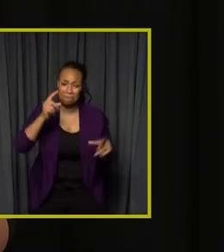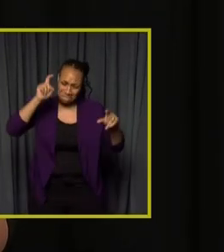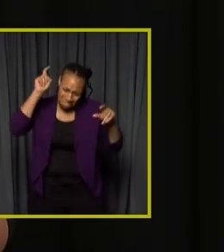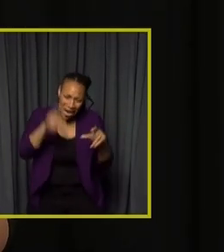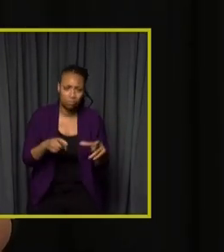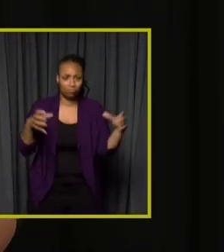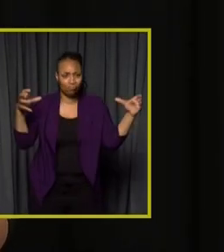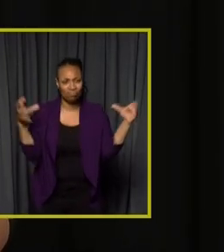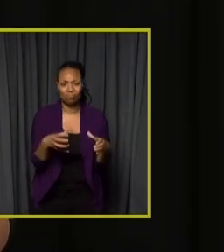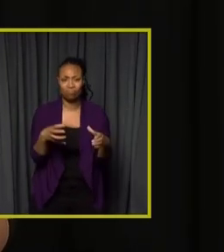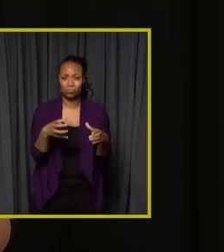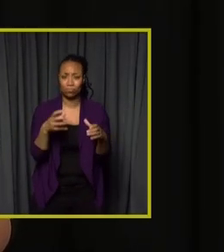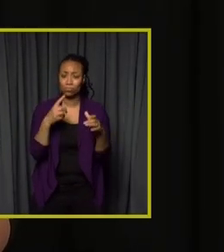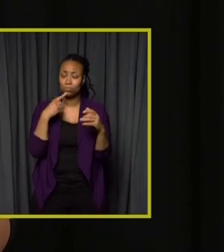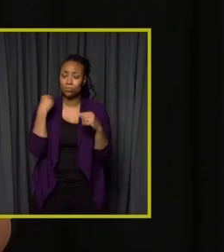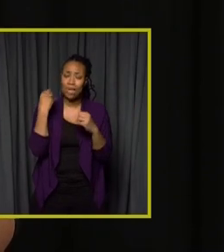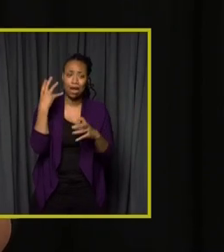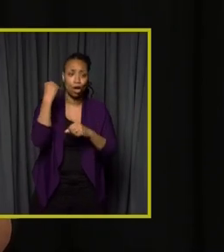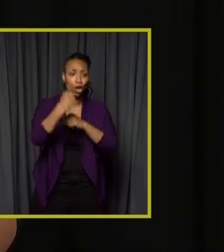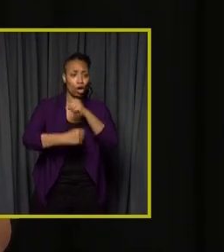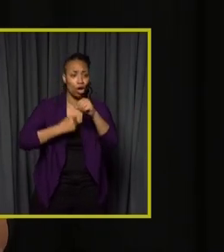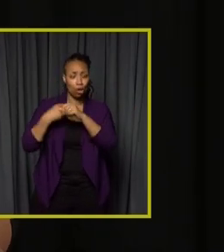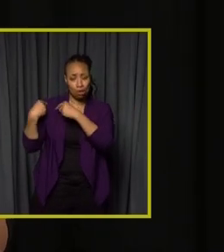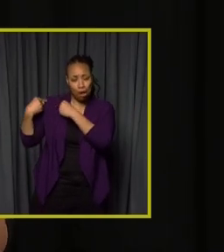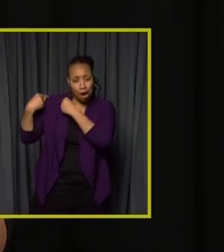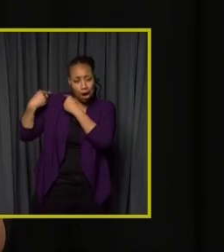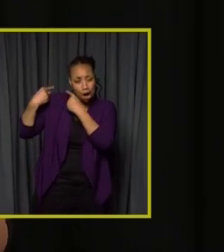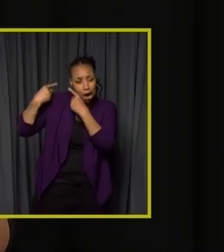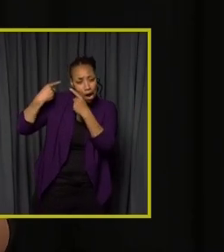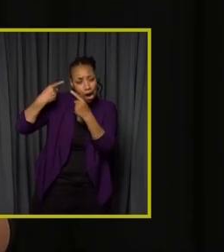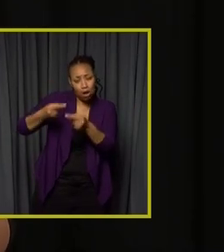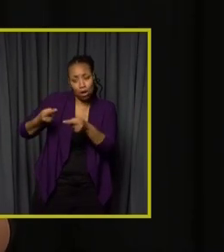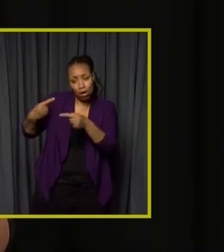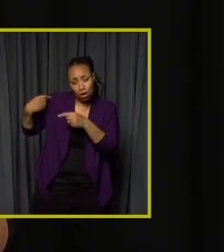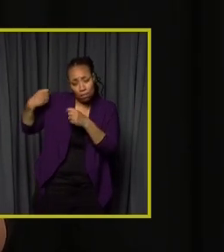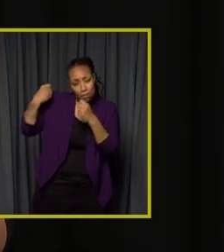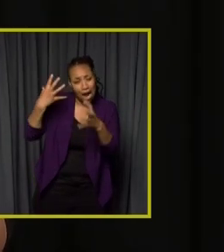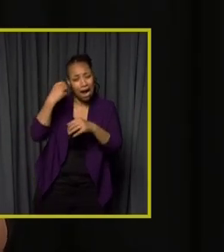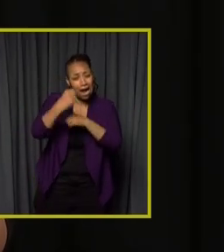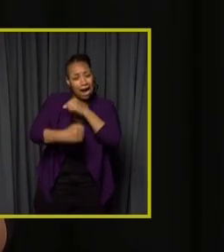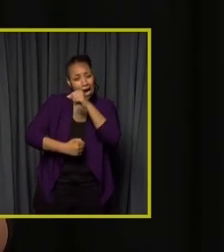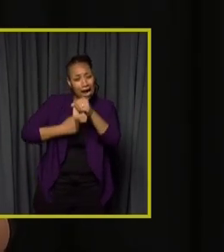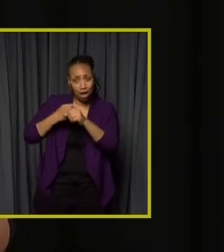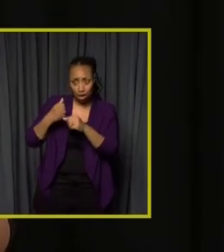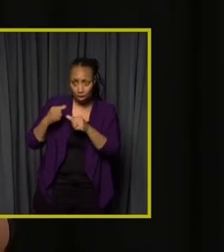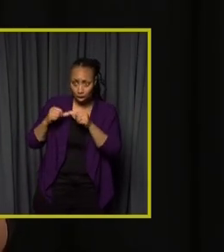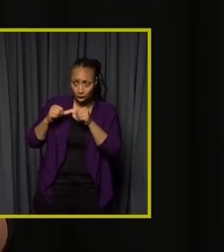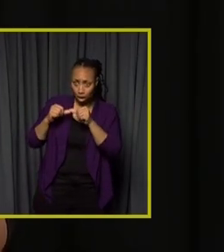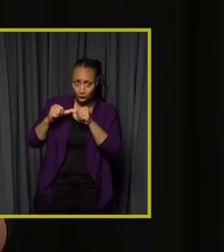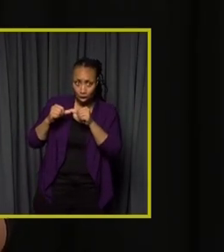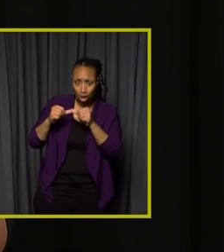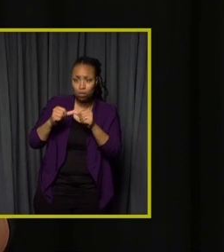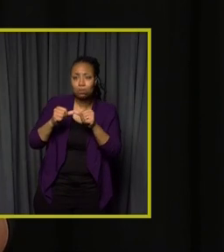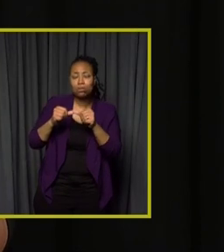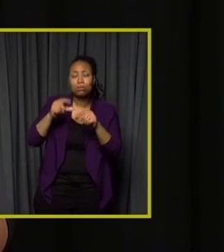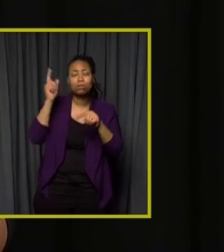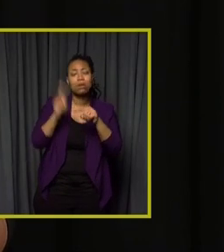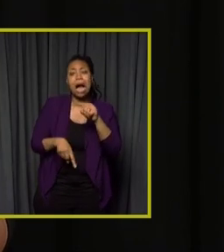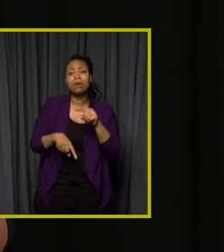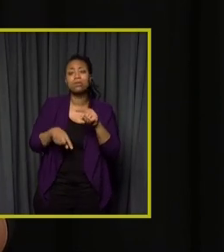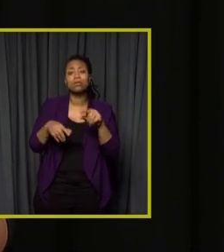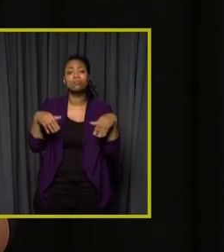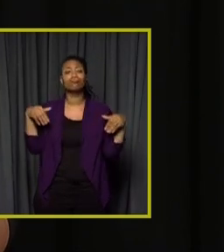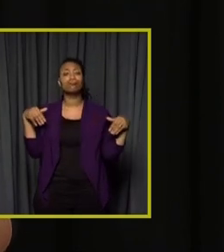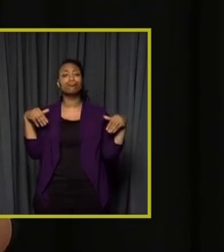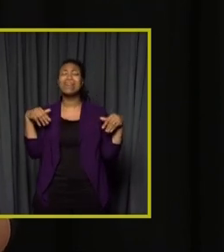people. It's gone on far too long. And we can't, we won't be